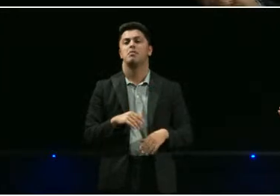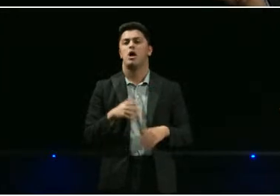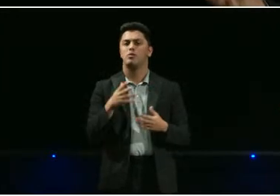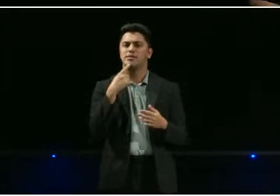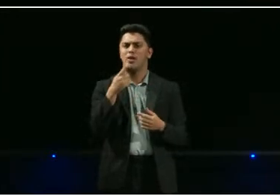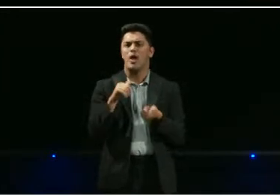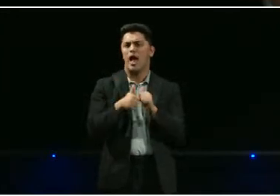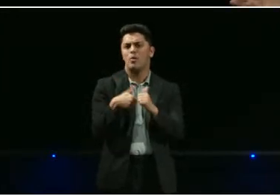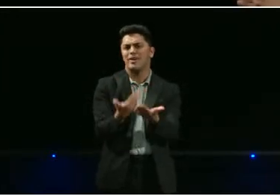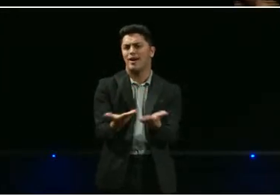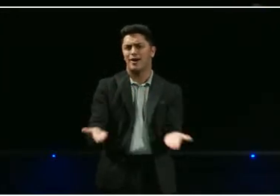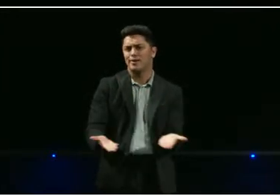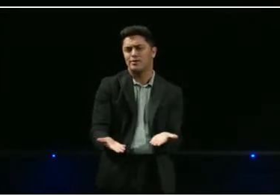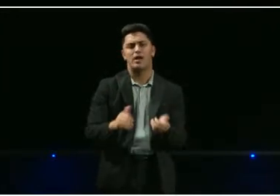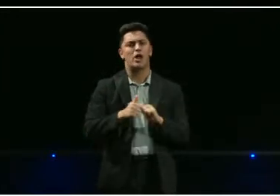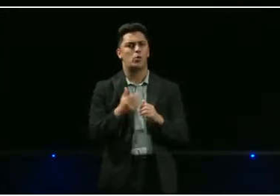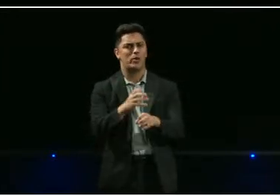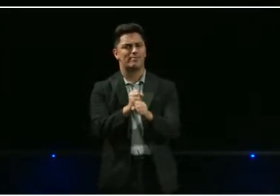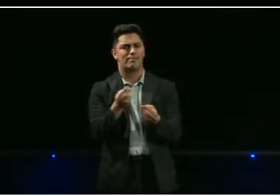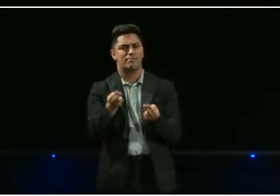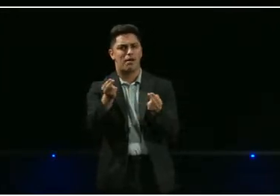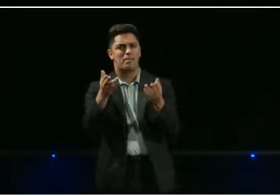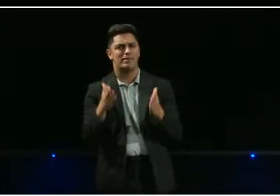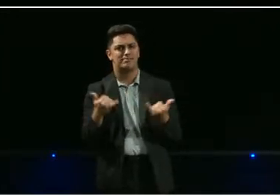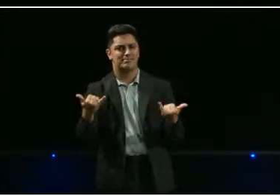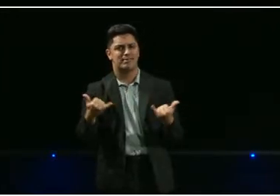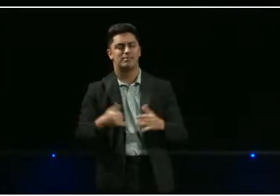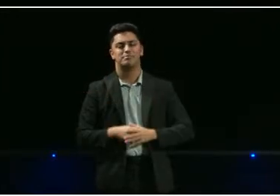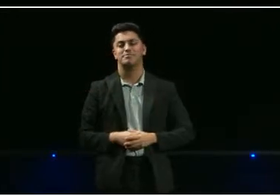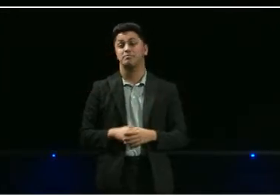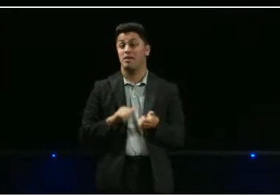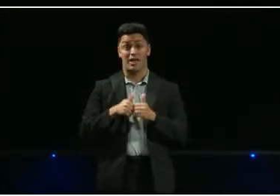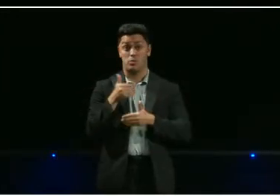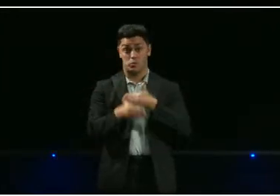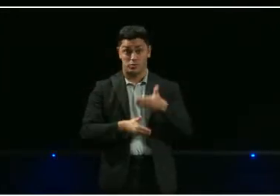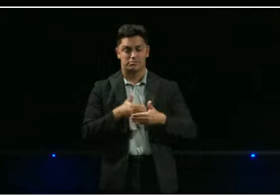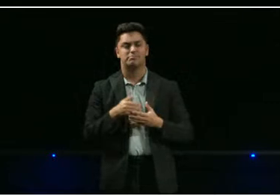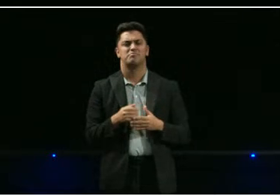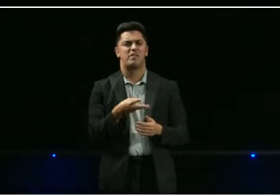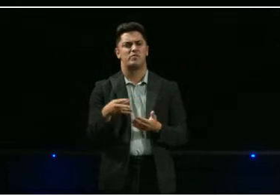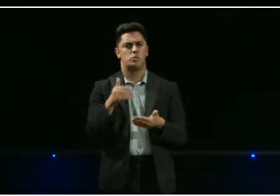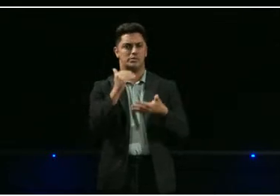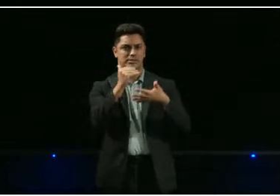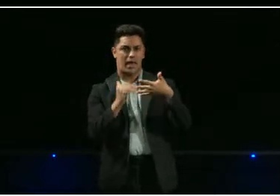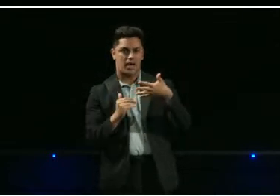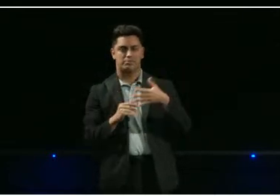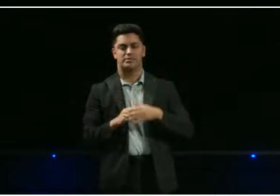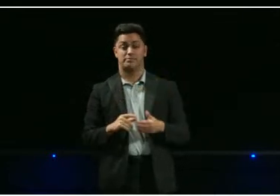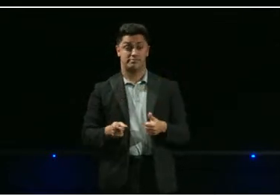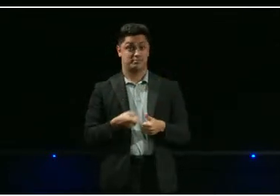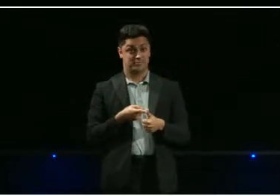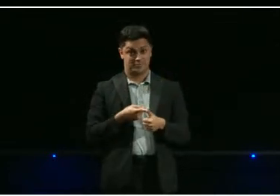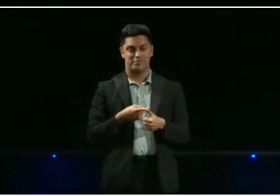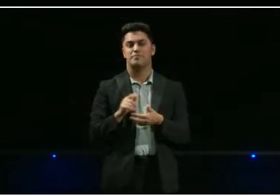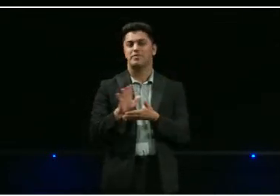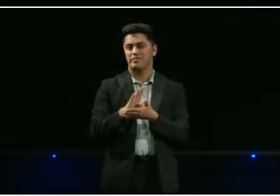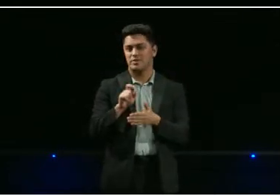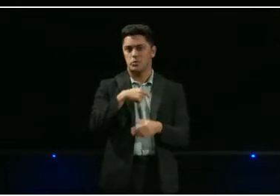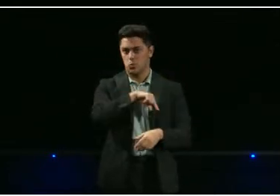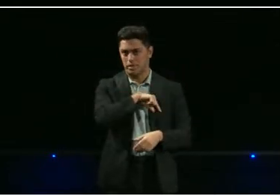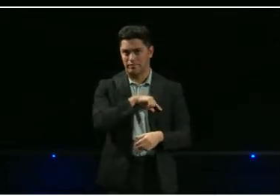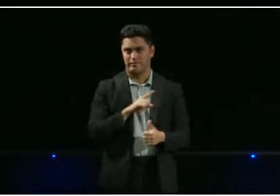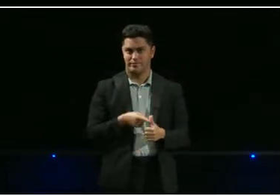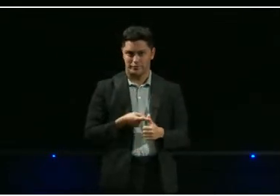how we got here. How did we end up with our nominees that we have today? The way it works is there's a few steps in the process. The first step is the films need to